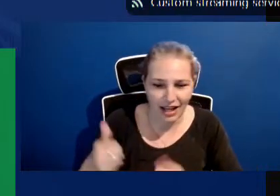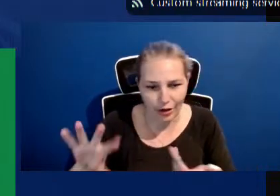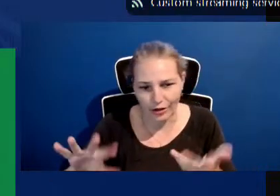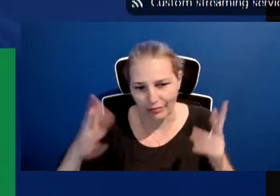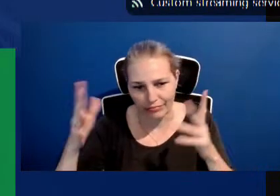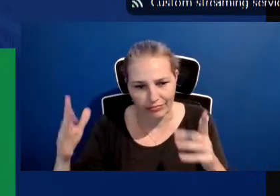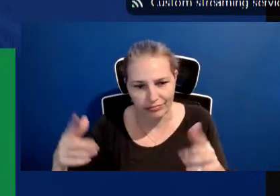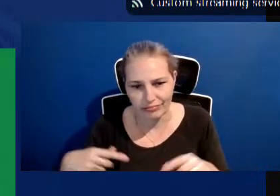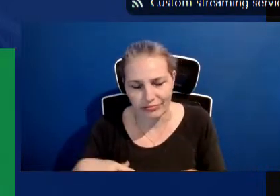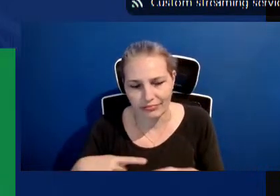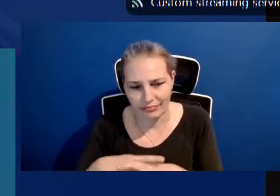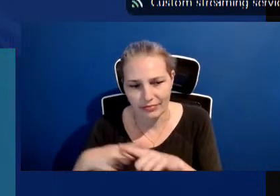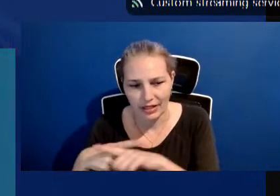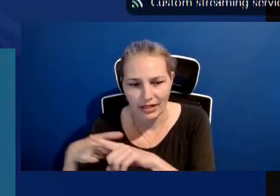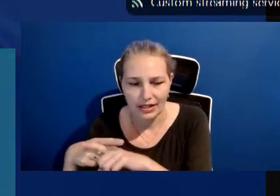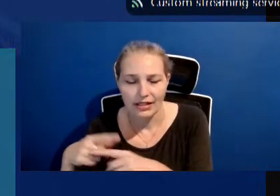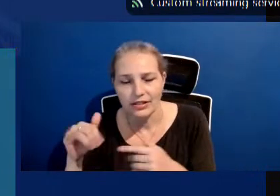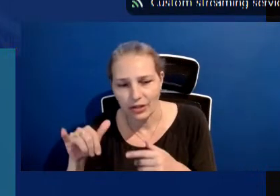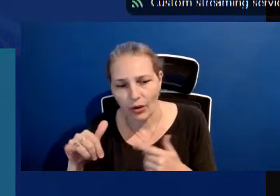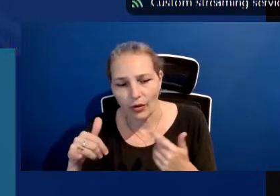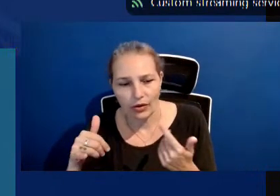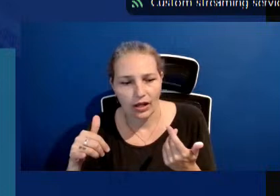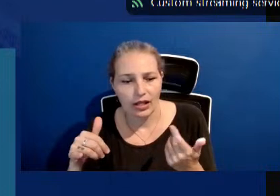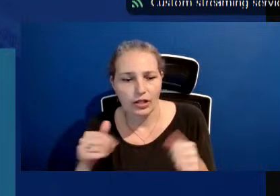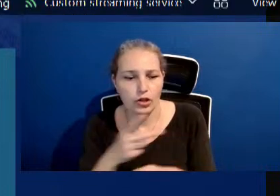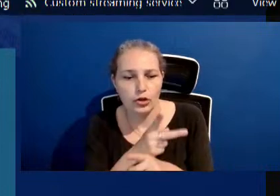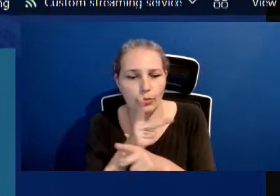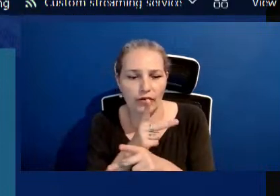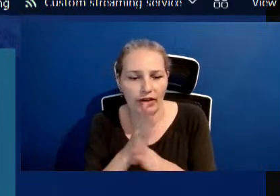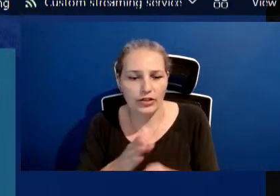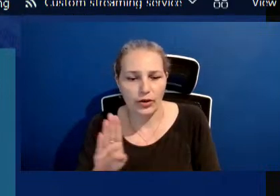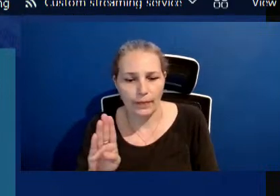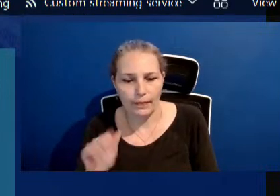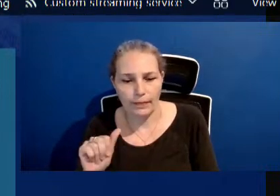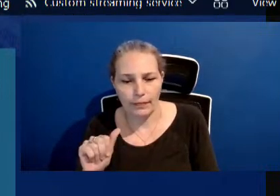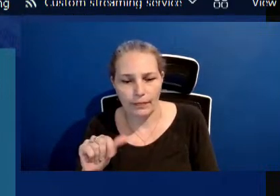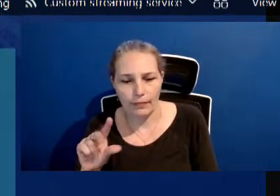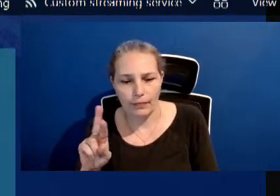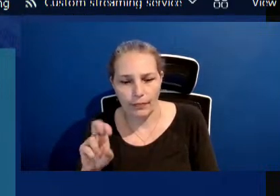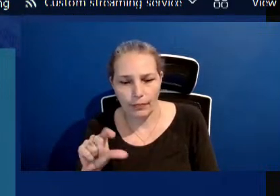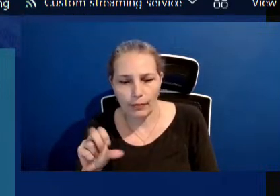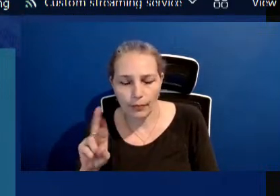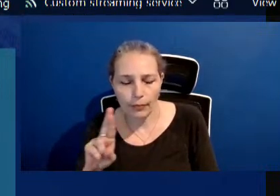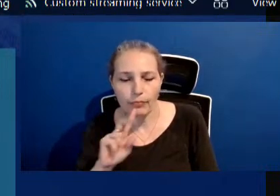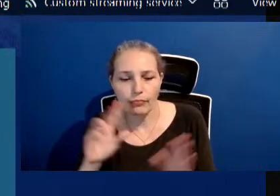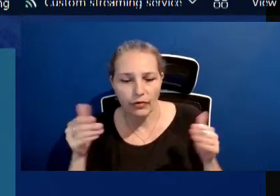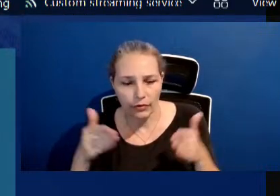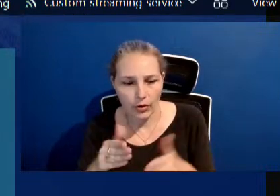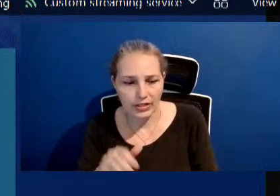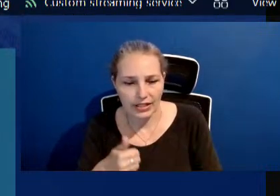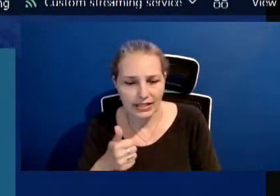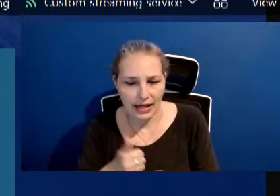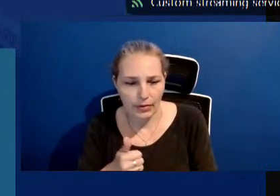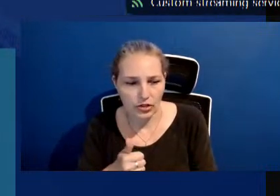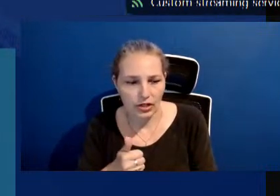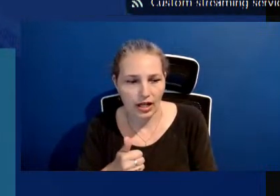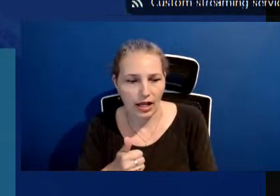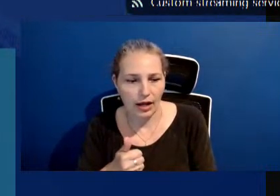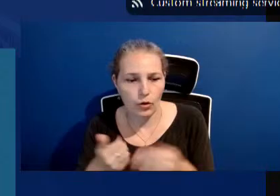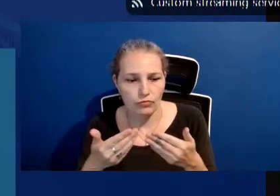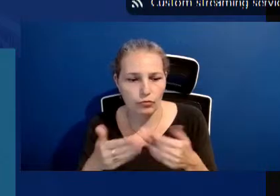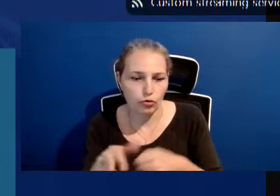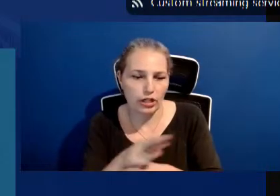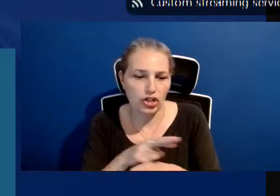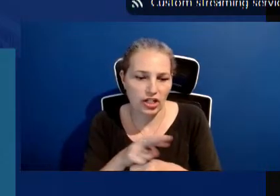disasters. So with that, Supervisor Barger really focused on establishing a regional public campaign that